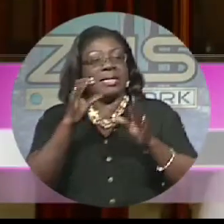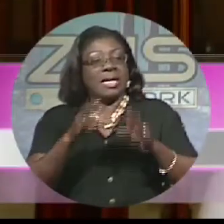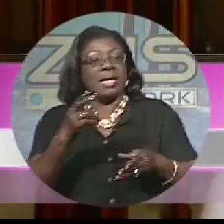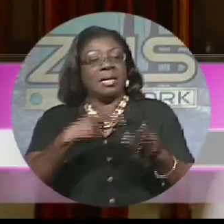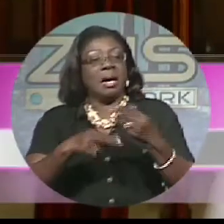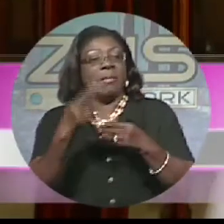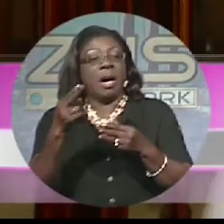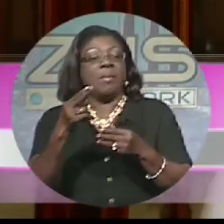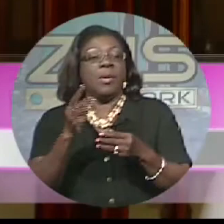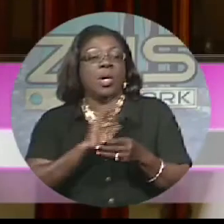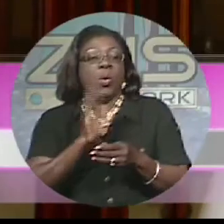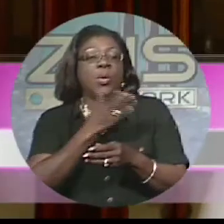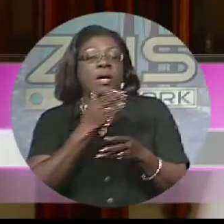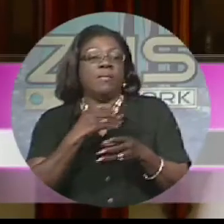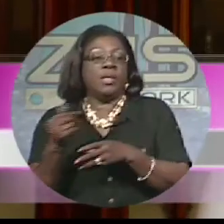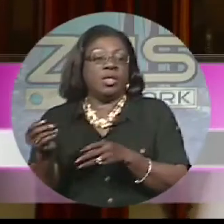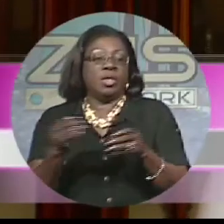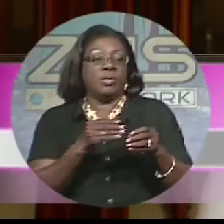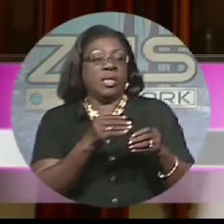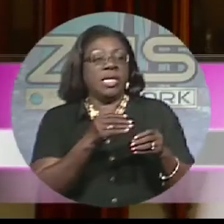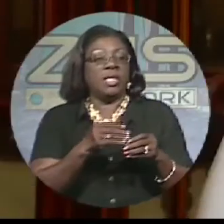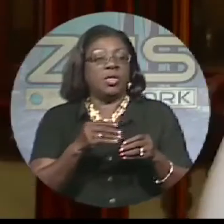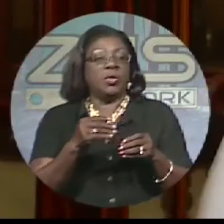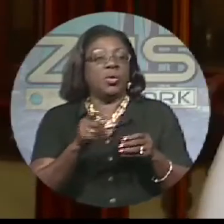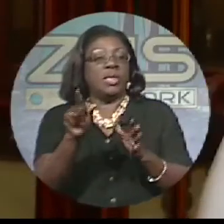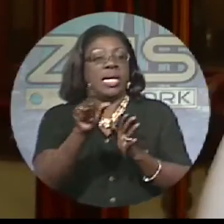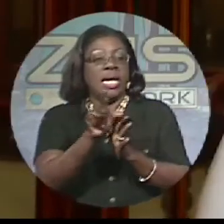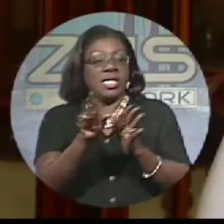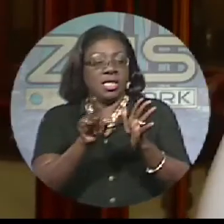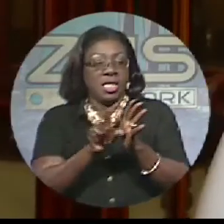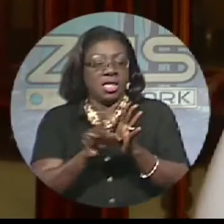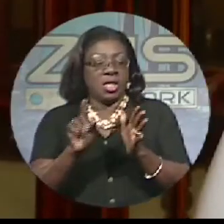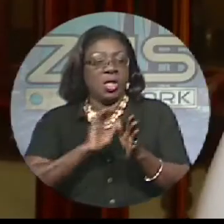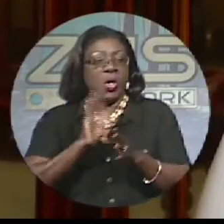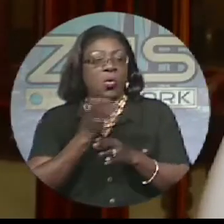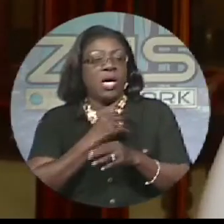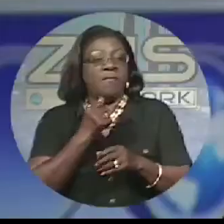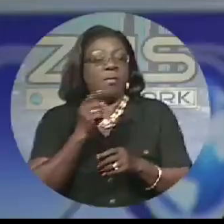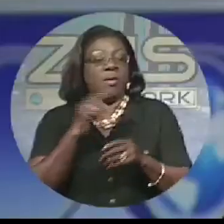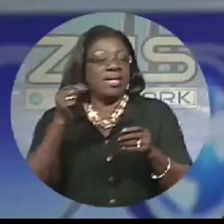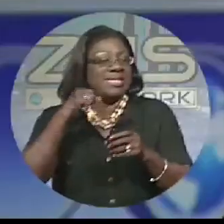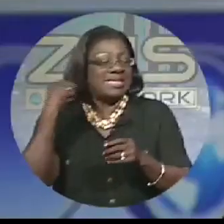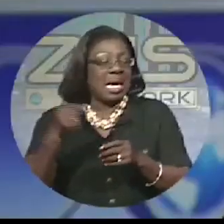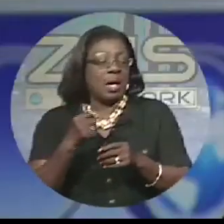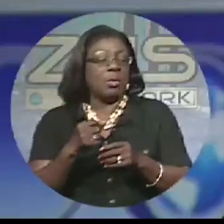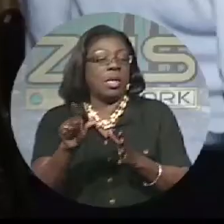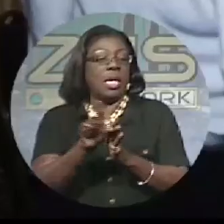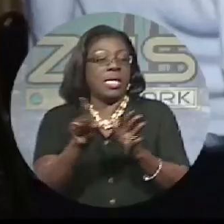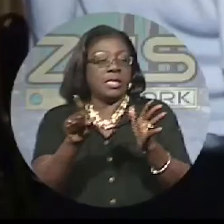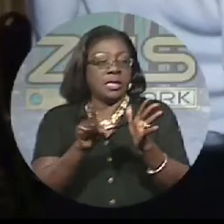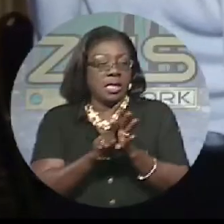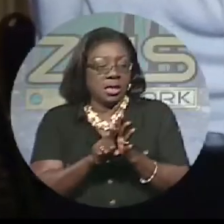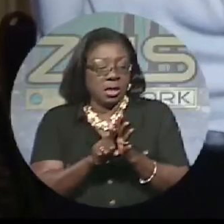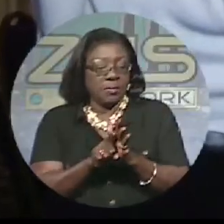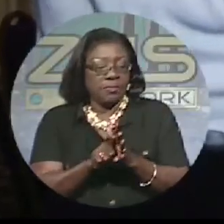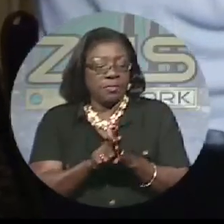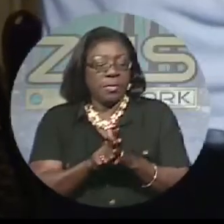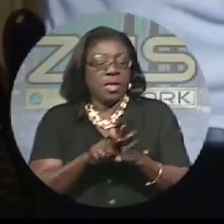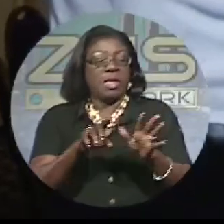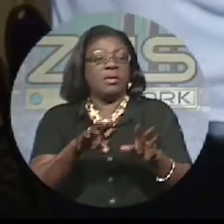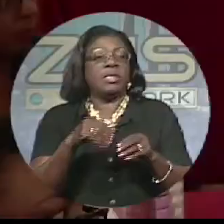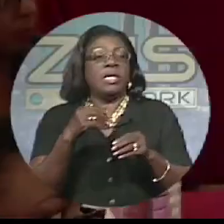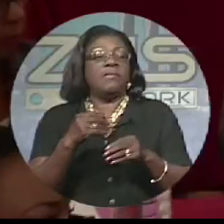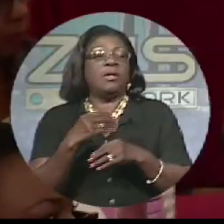have entrenched it into the legislation. I think we have a very sound legislation. Both Smith and Dean were speaking at the